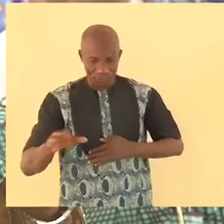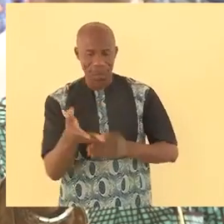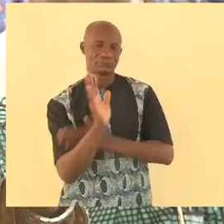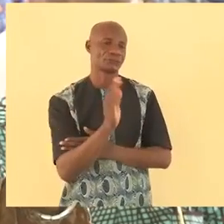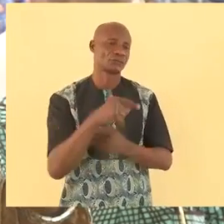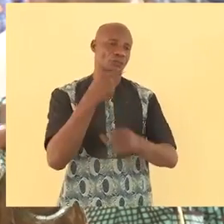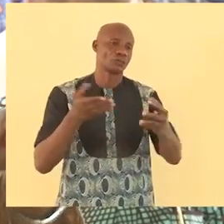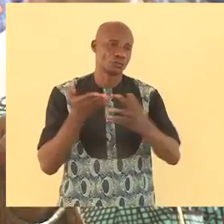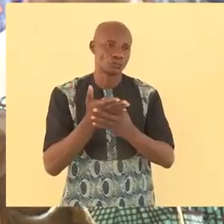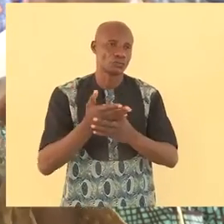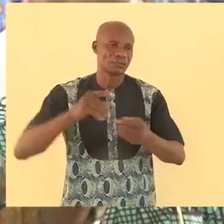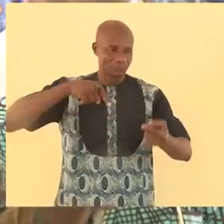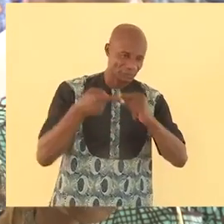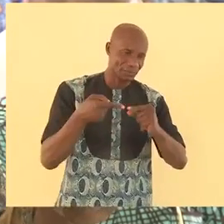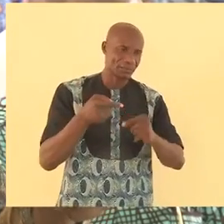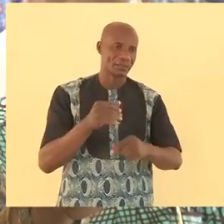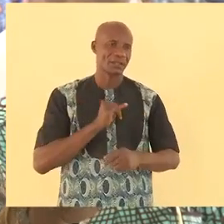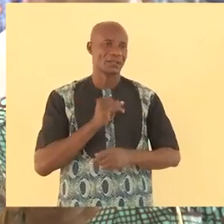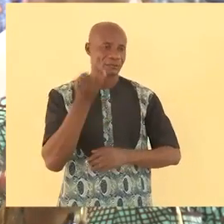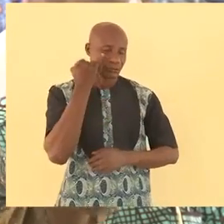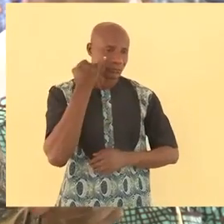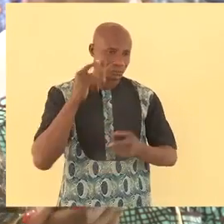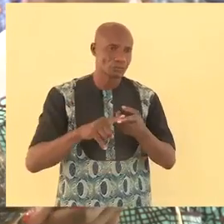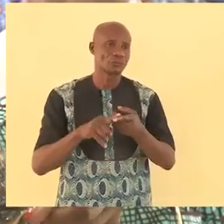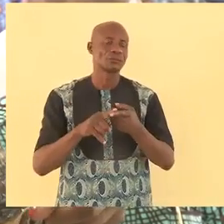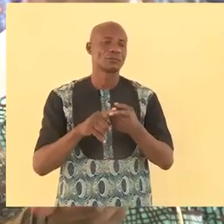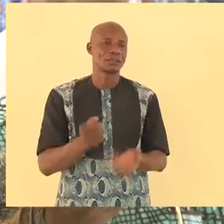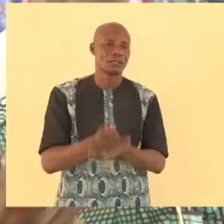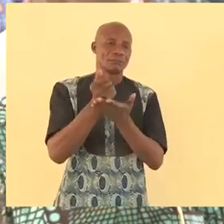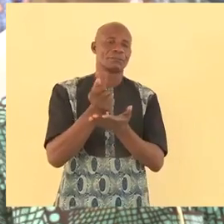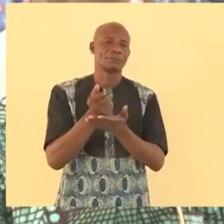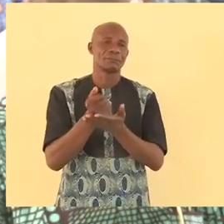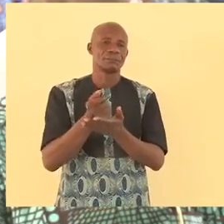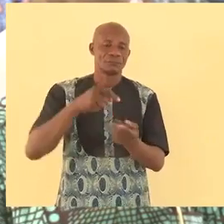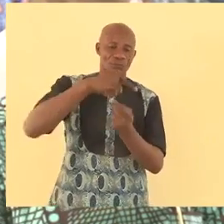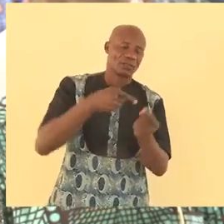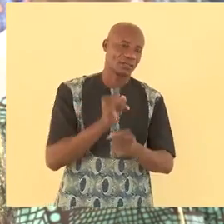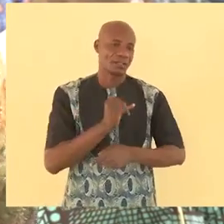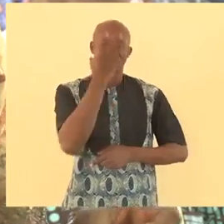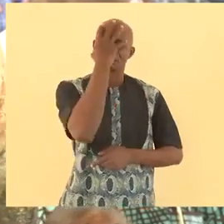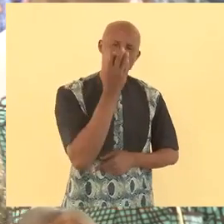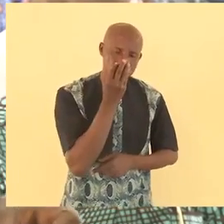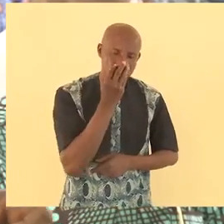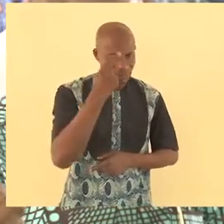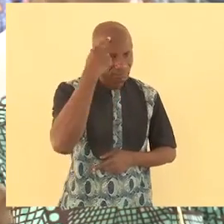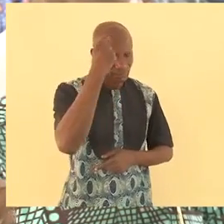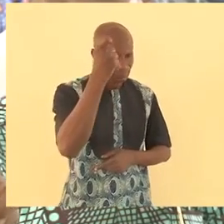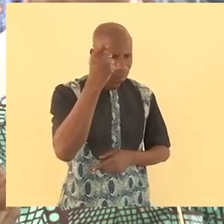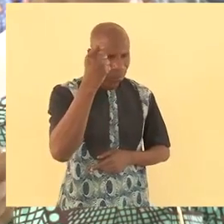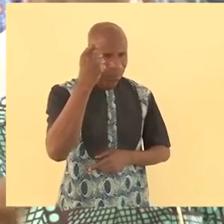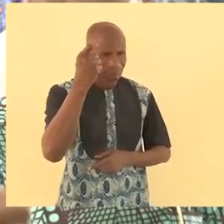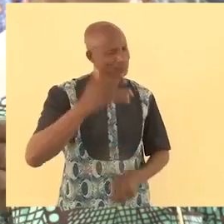through. And I was supposed to reach out, and I didn't. And when I slept, God gave me a